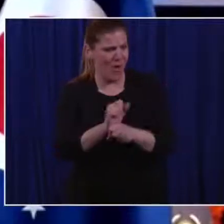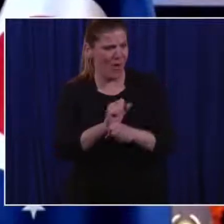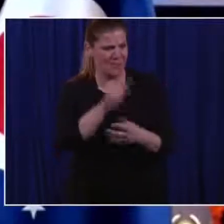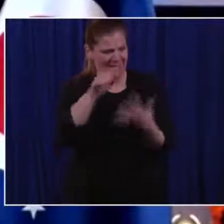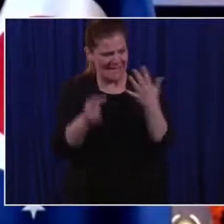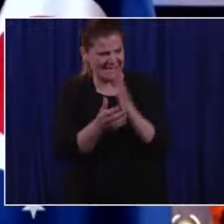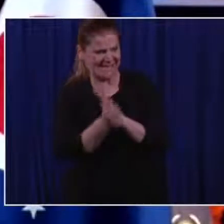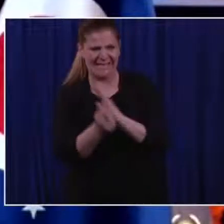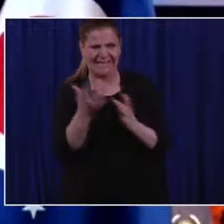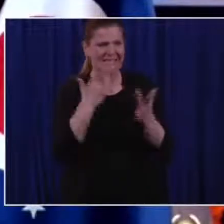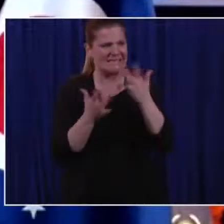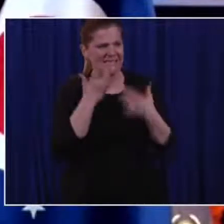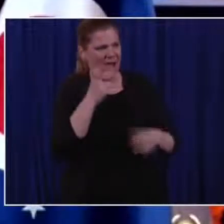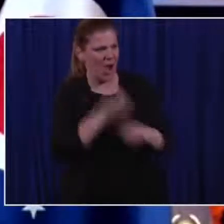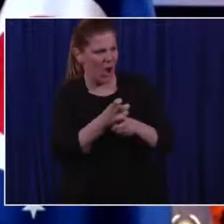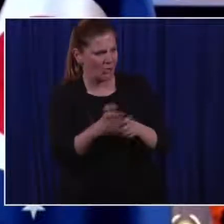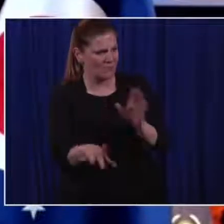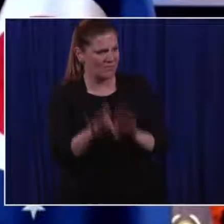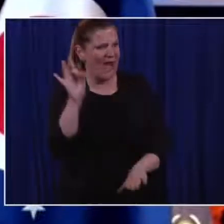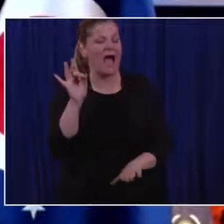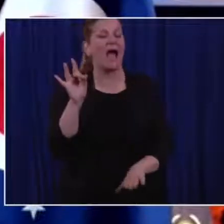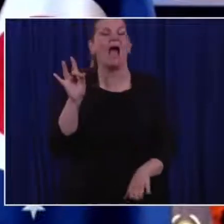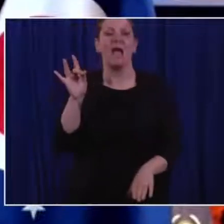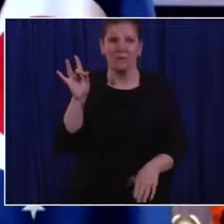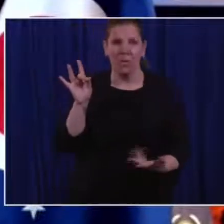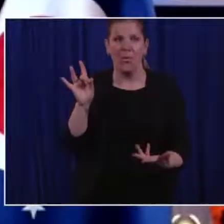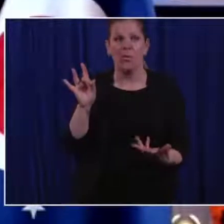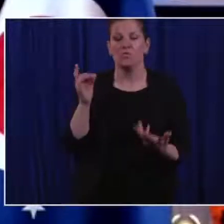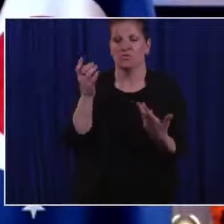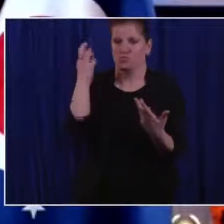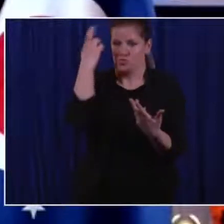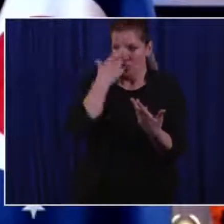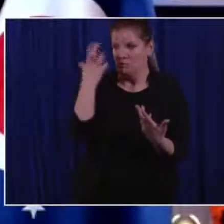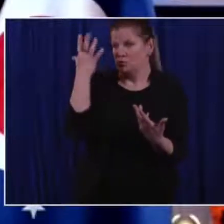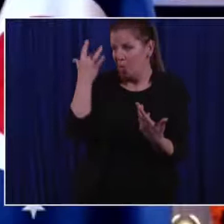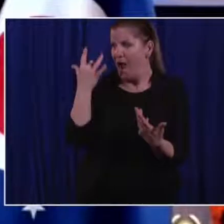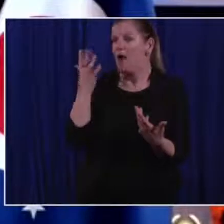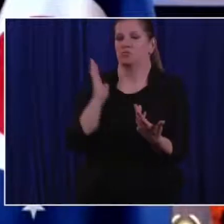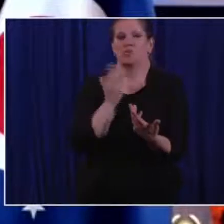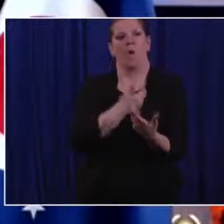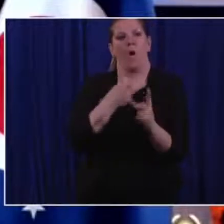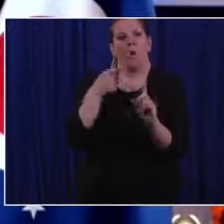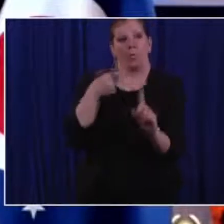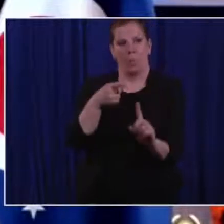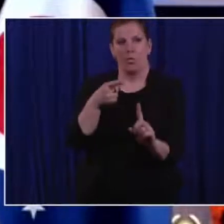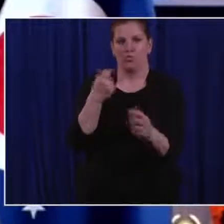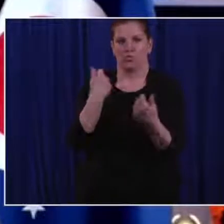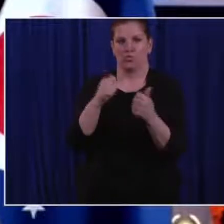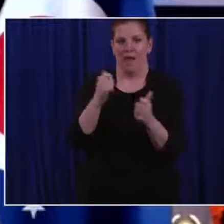that. And we're trying to help knock down some of those barriers. If you look at